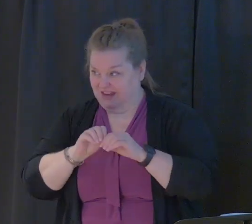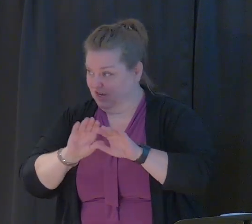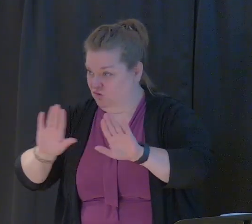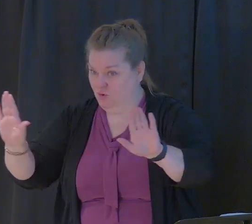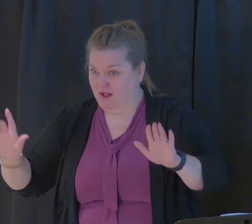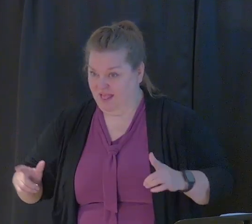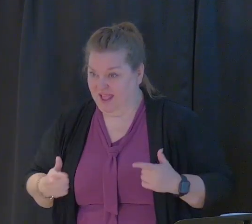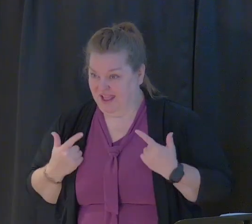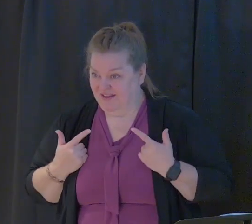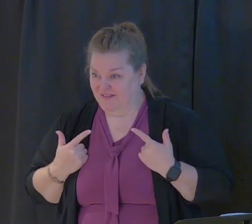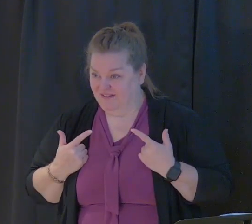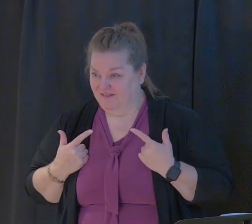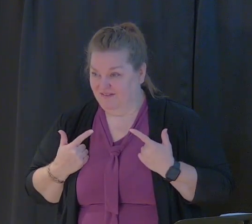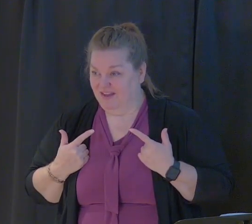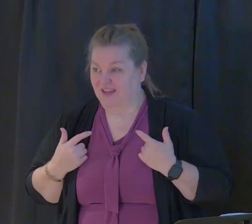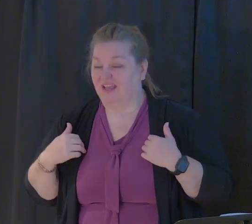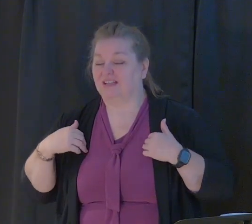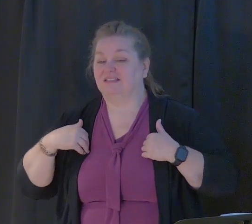And it gets tiring?